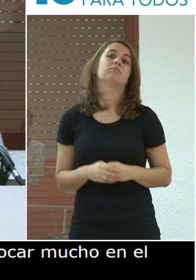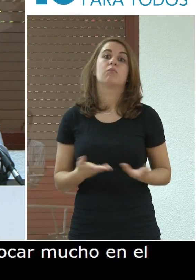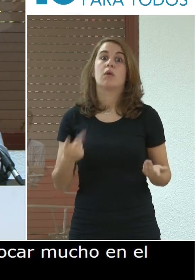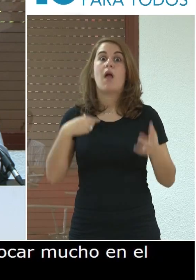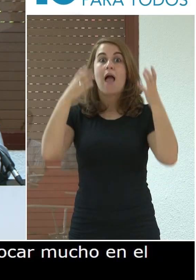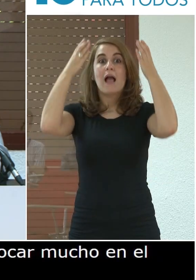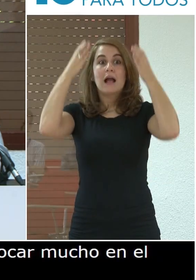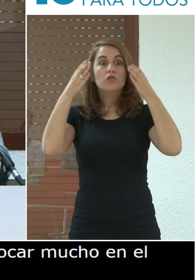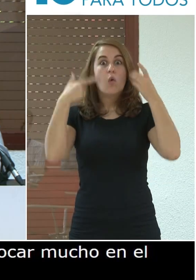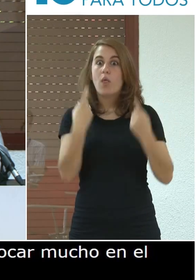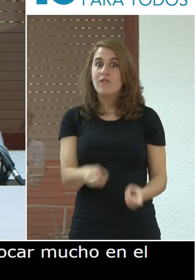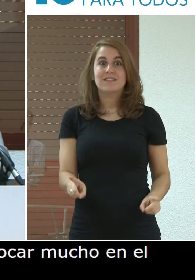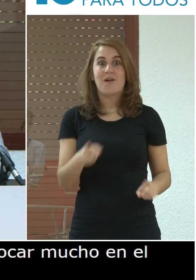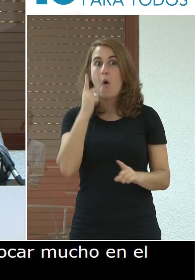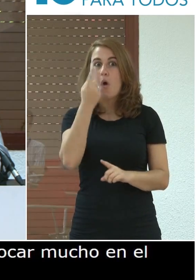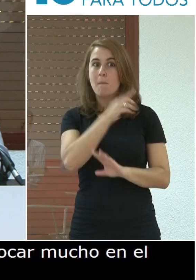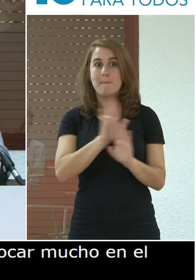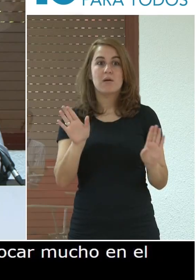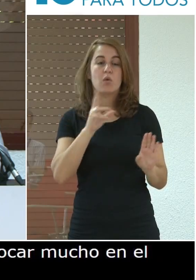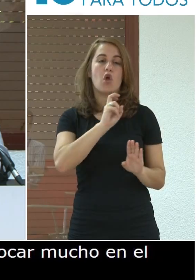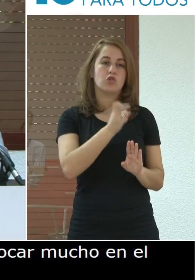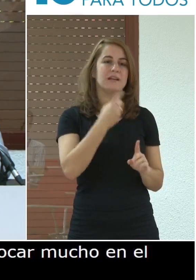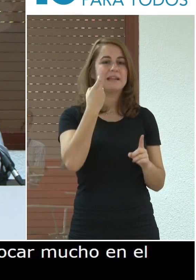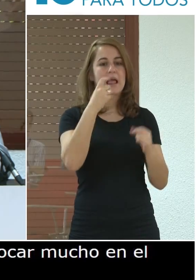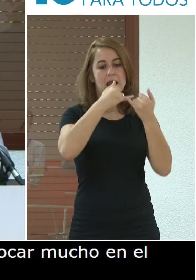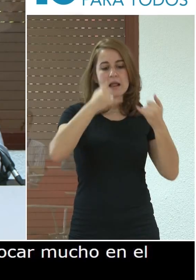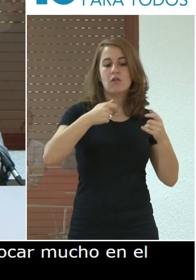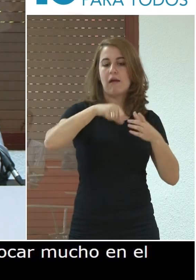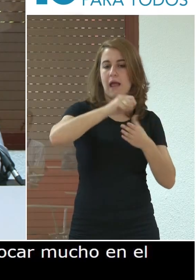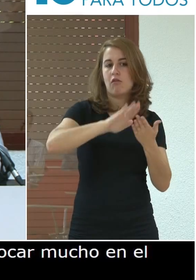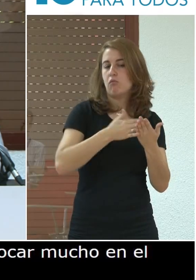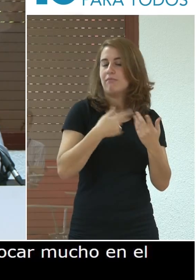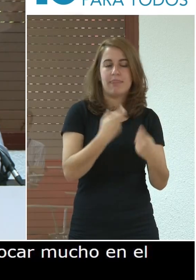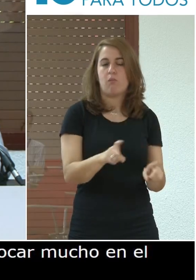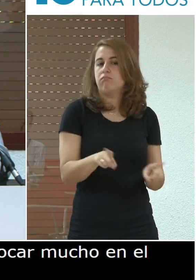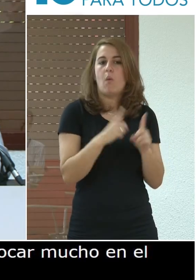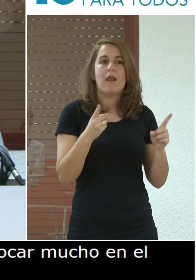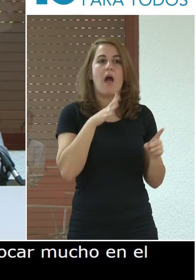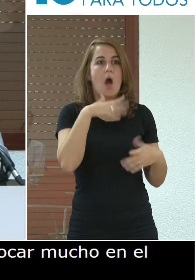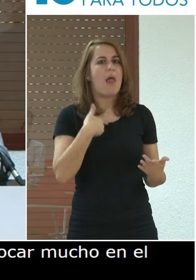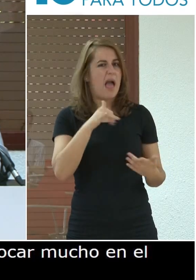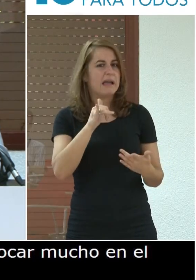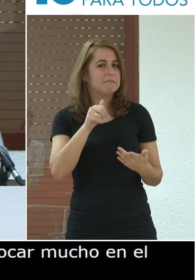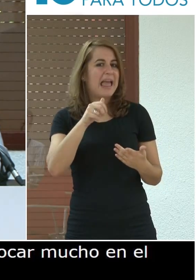ALM, to do a tracking on how they look, how they move their eyes,